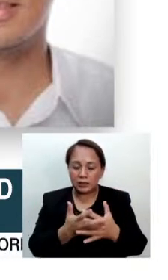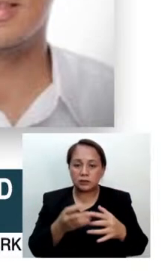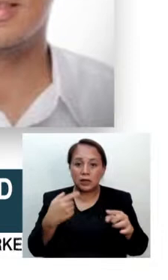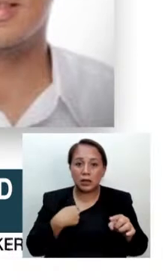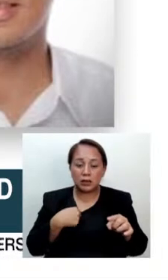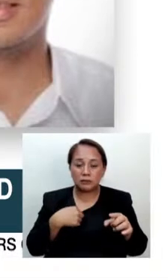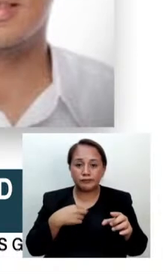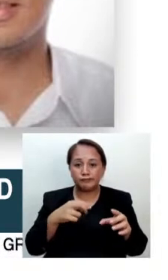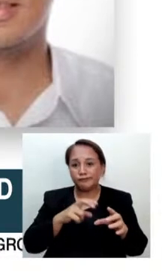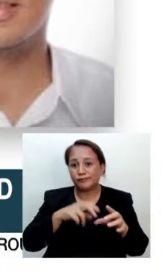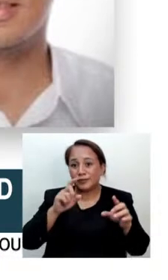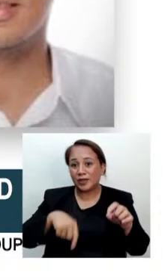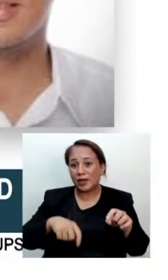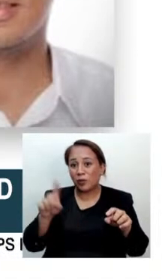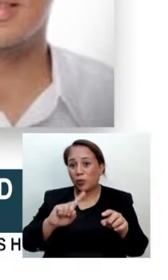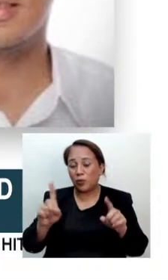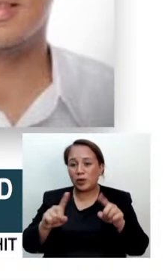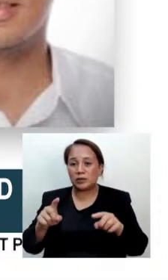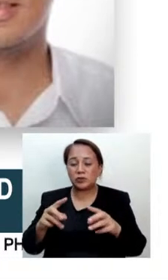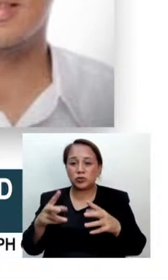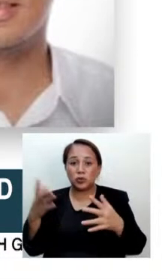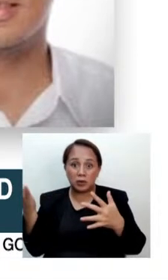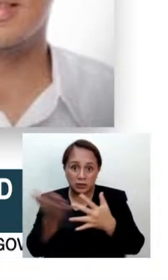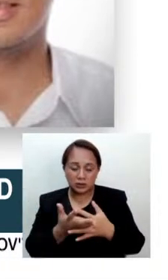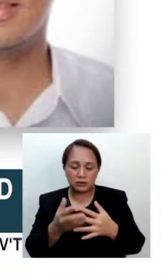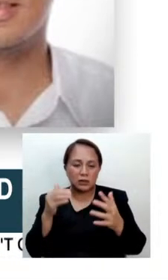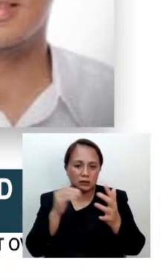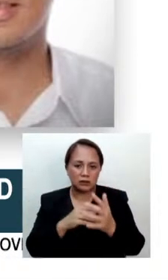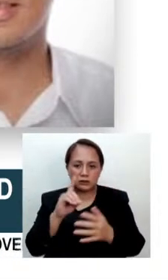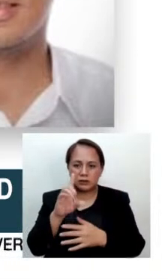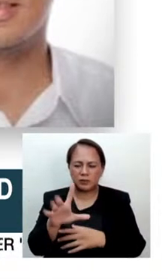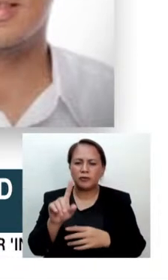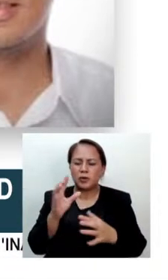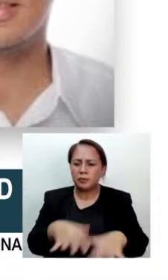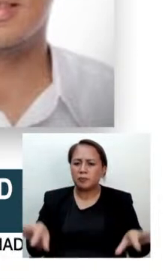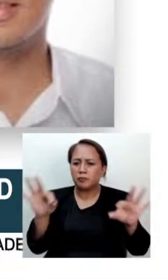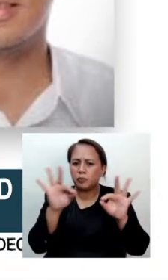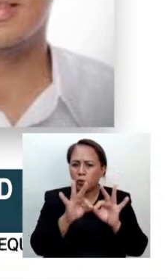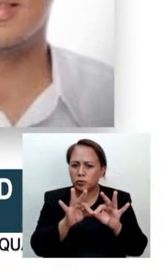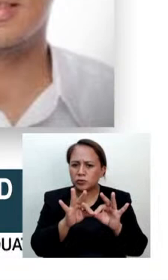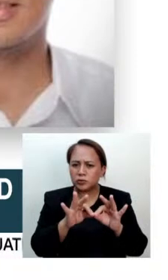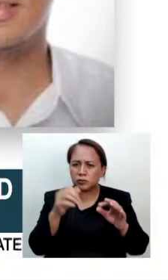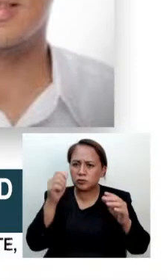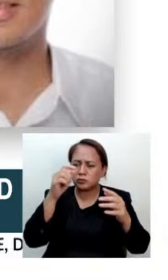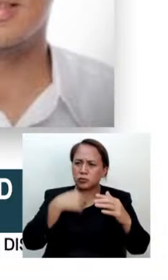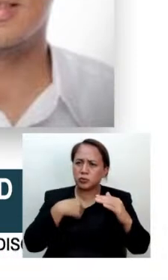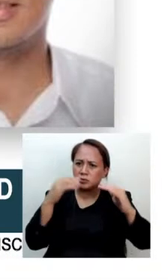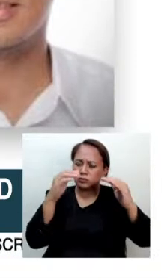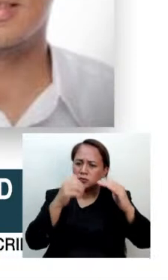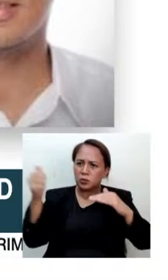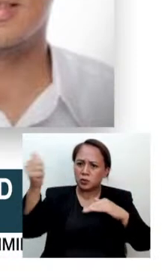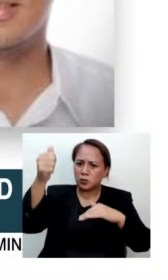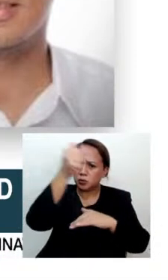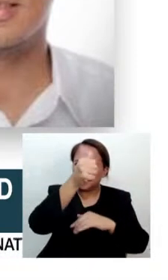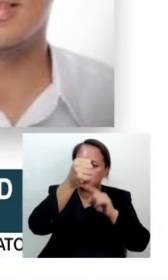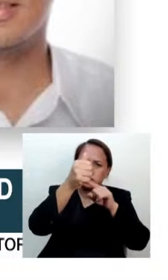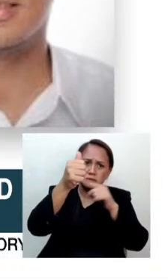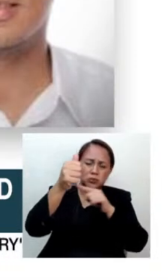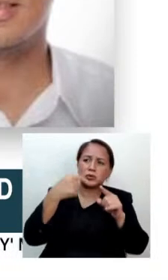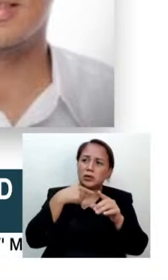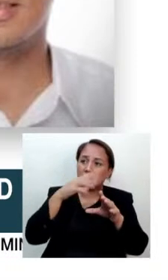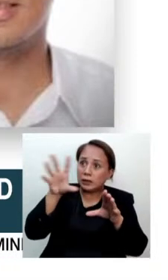against Senator Laila De Lima? And more importantly, to investigate their own ranks. who have been involved in